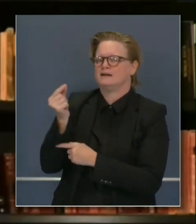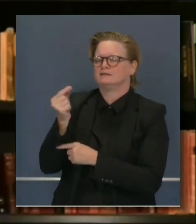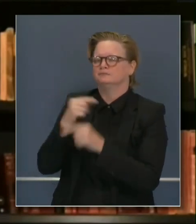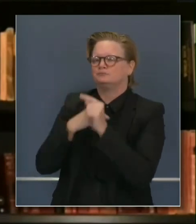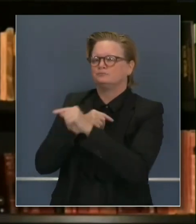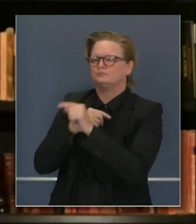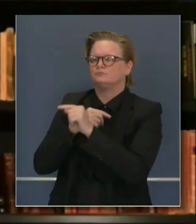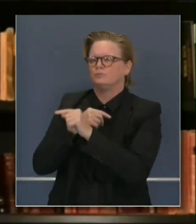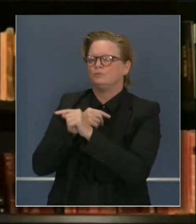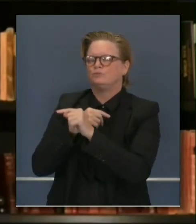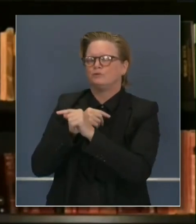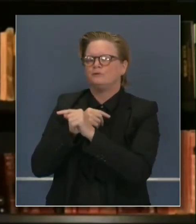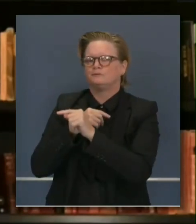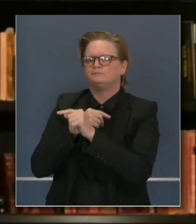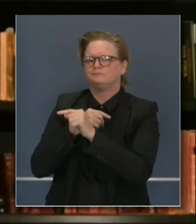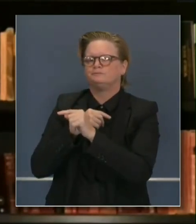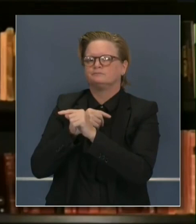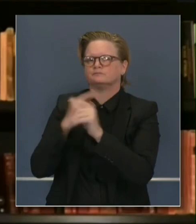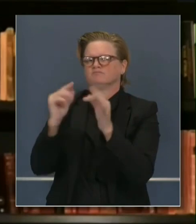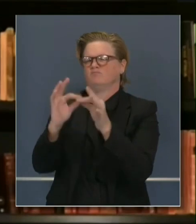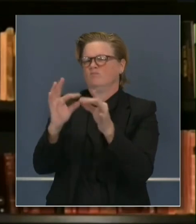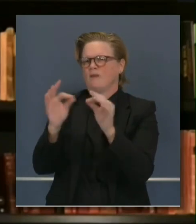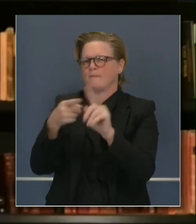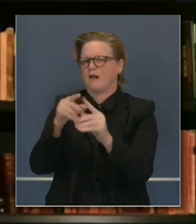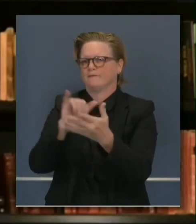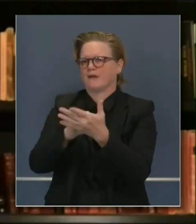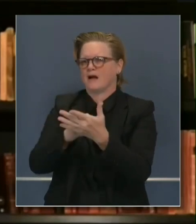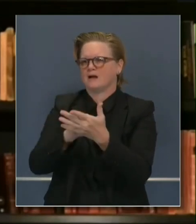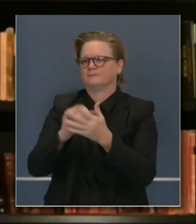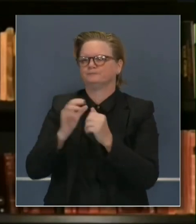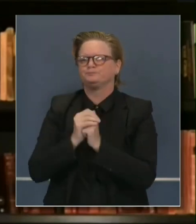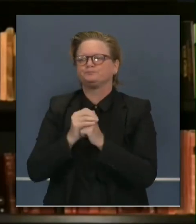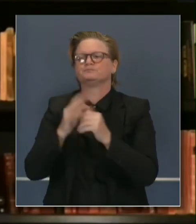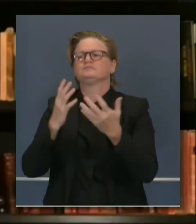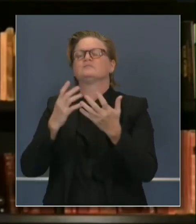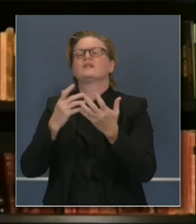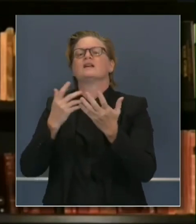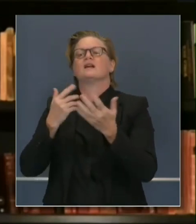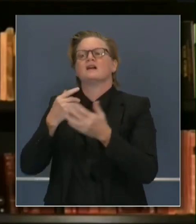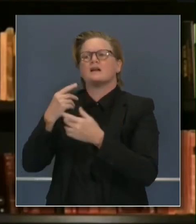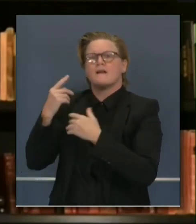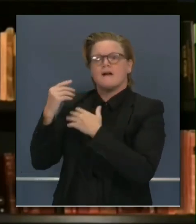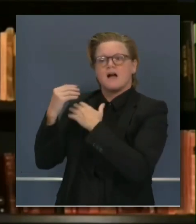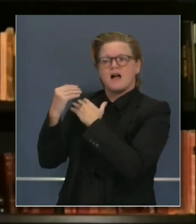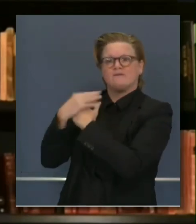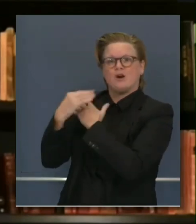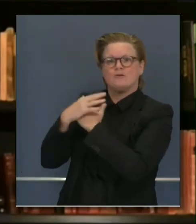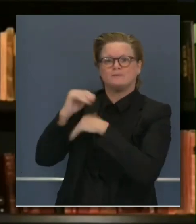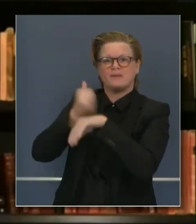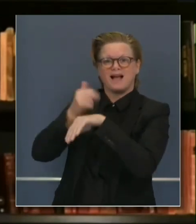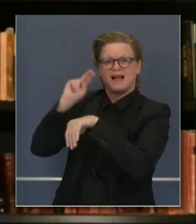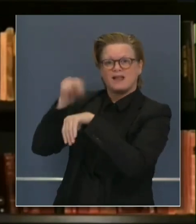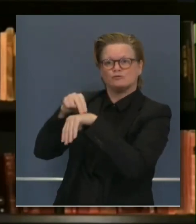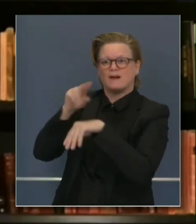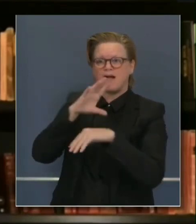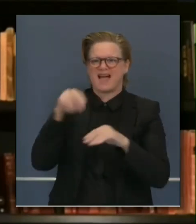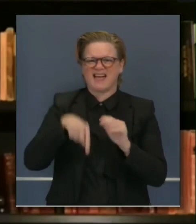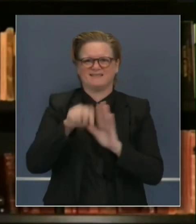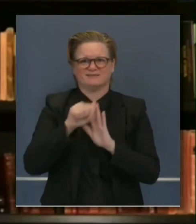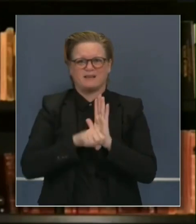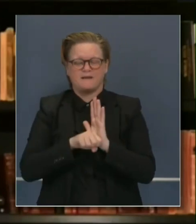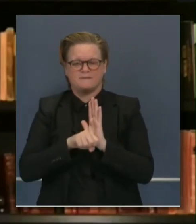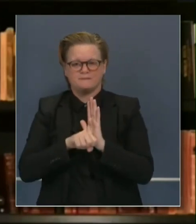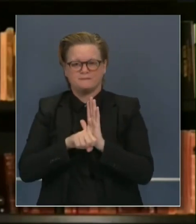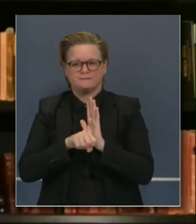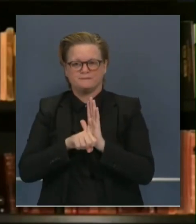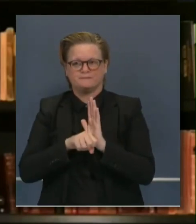officers, with our advisory committees, with some of our national partners and advisors as well, not just the conversations we're having internally. But the bottom line, John, is